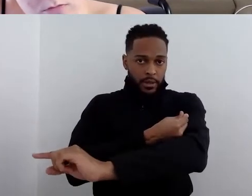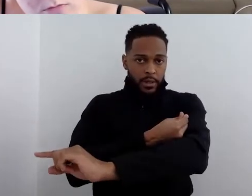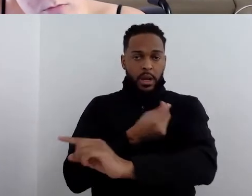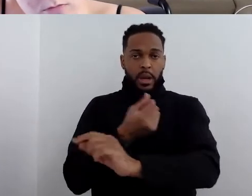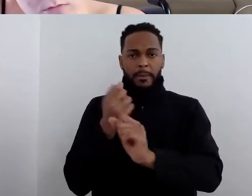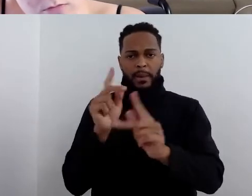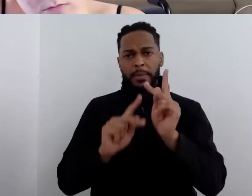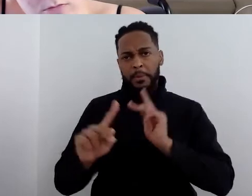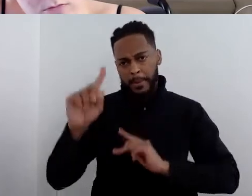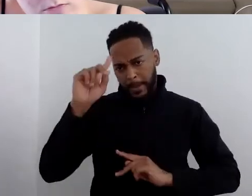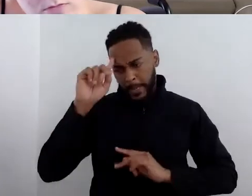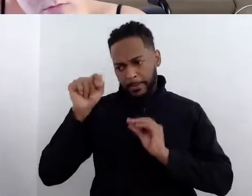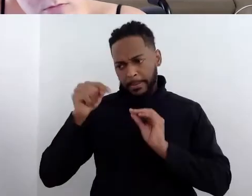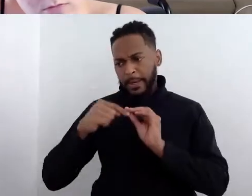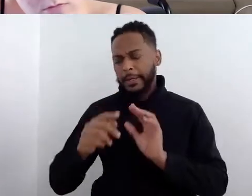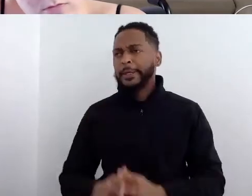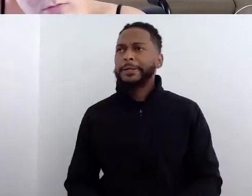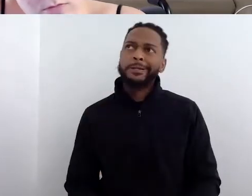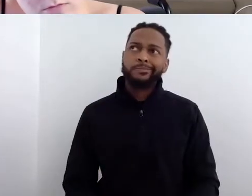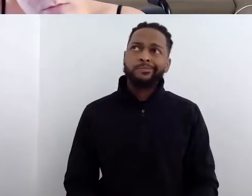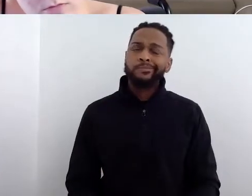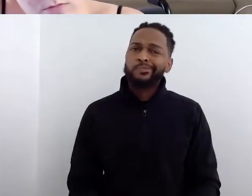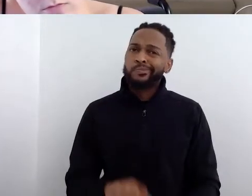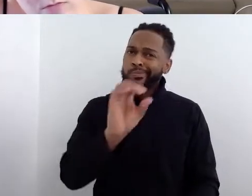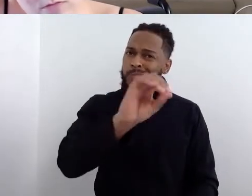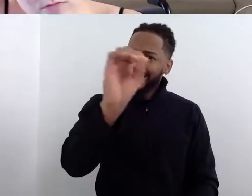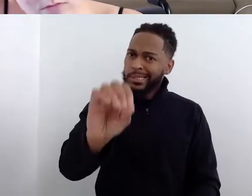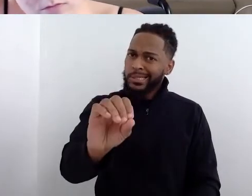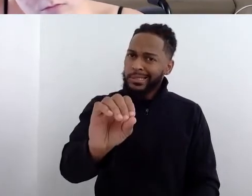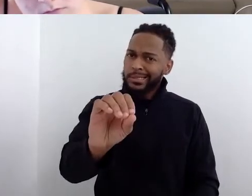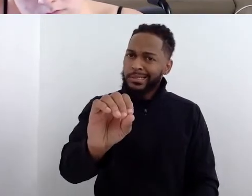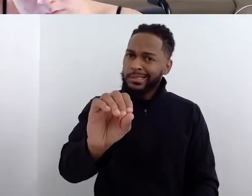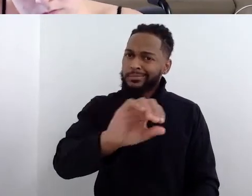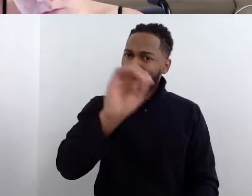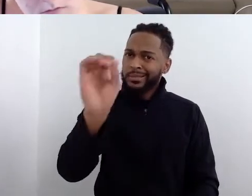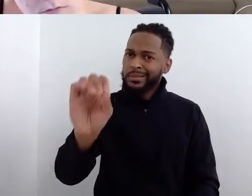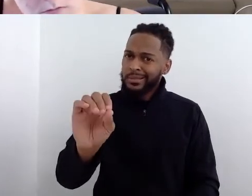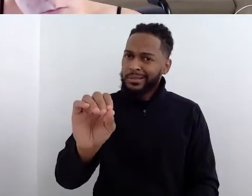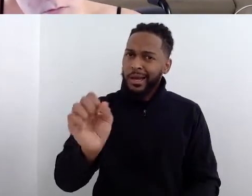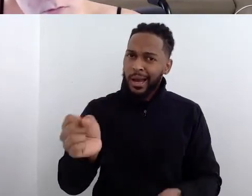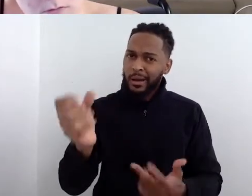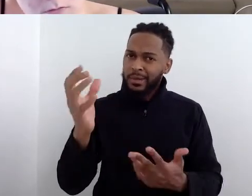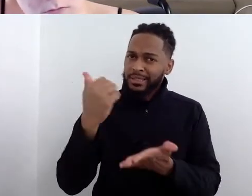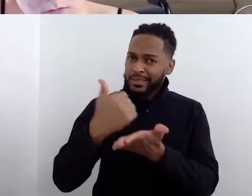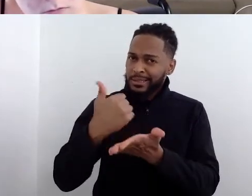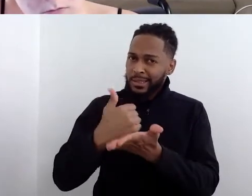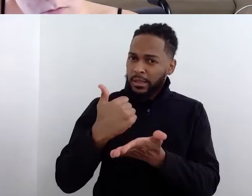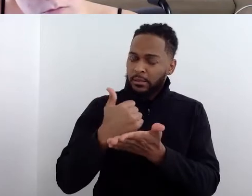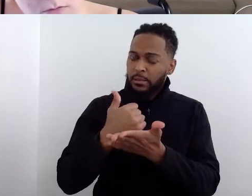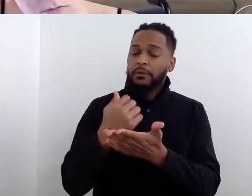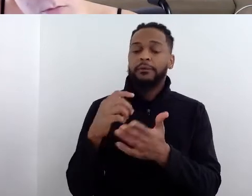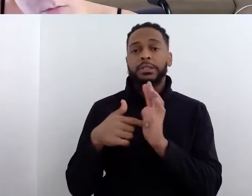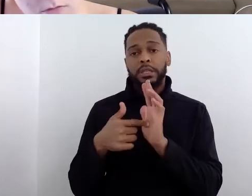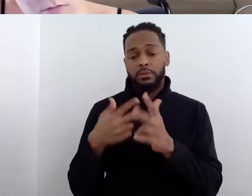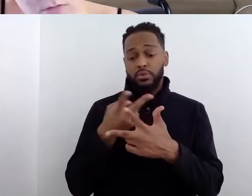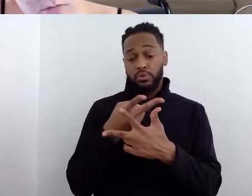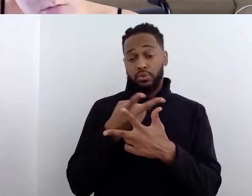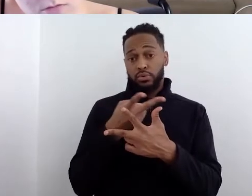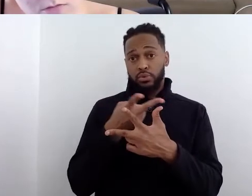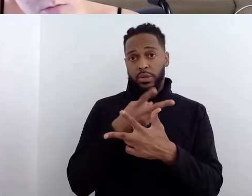the percentages of how much they help. So like the Moderna and Pfizer